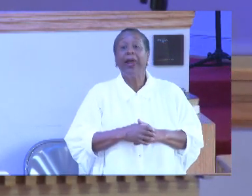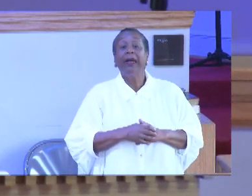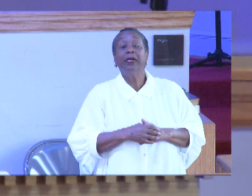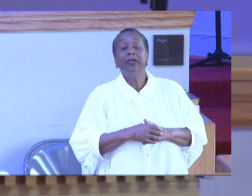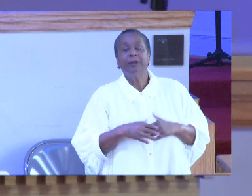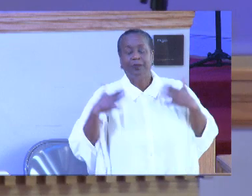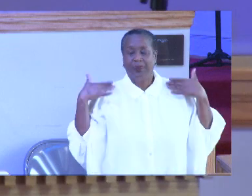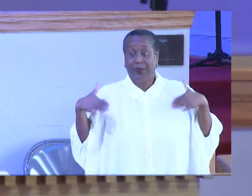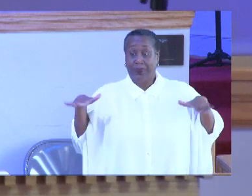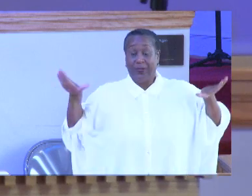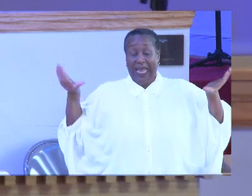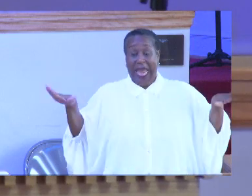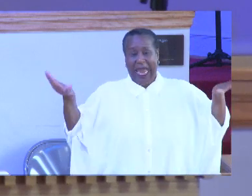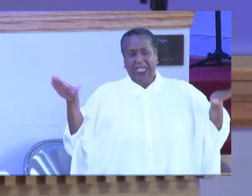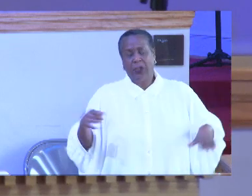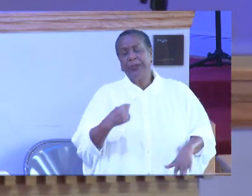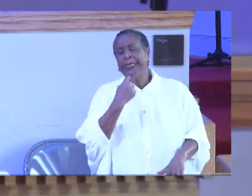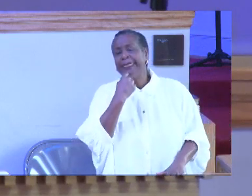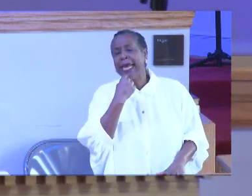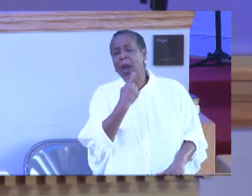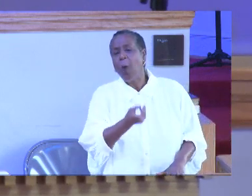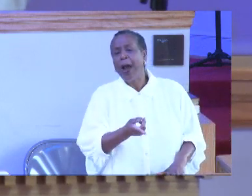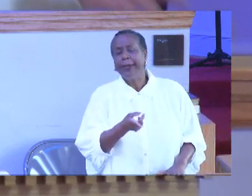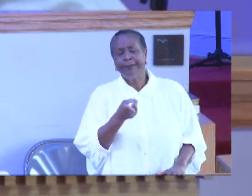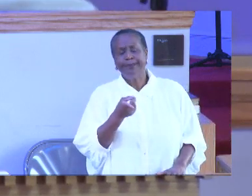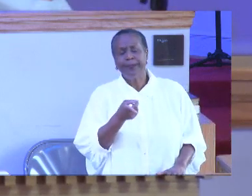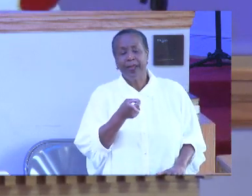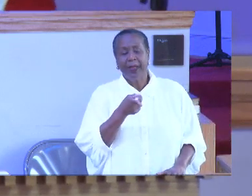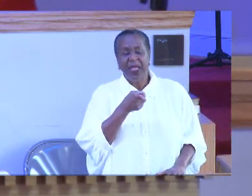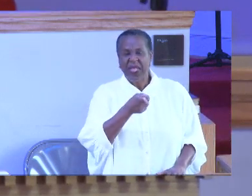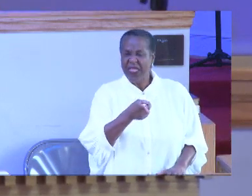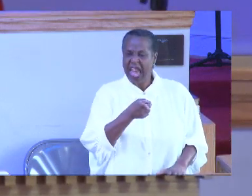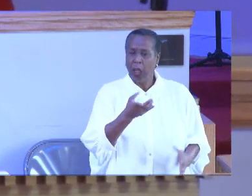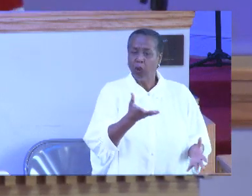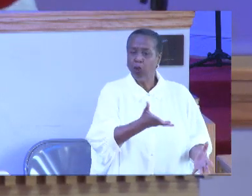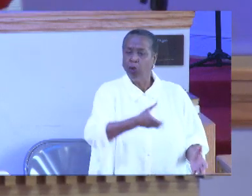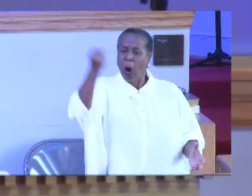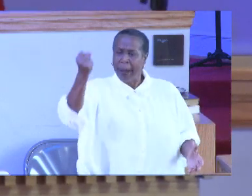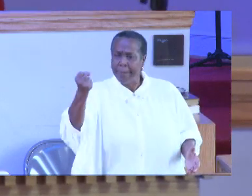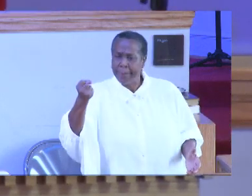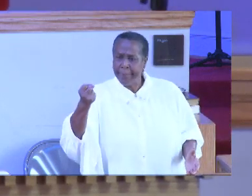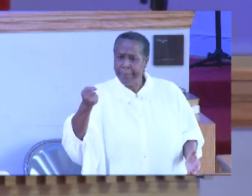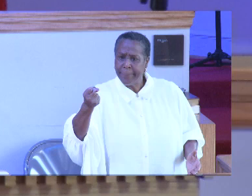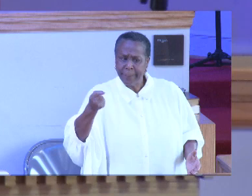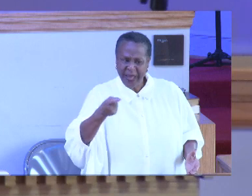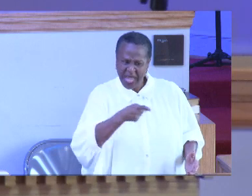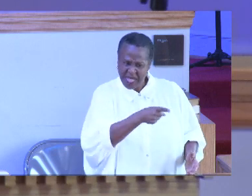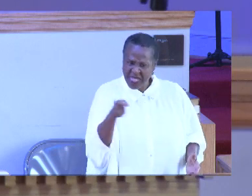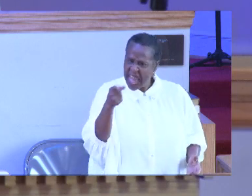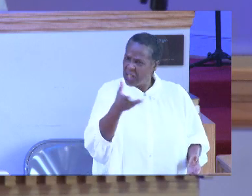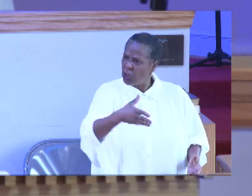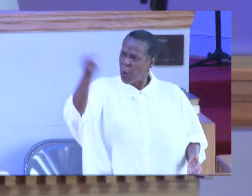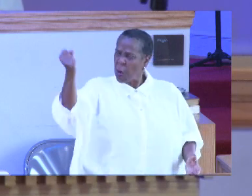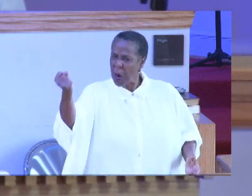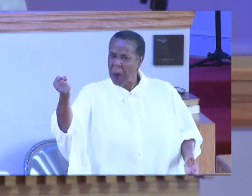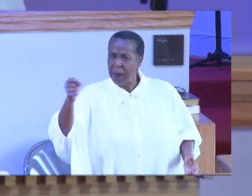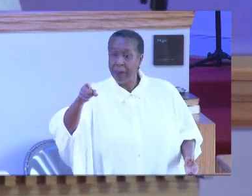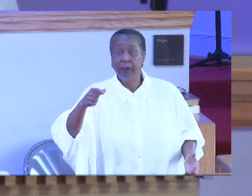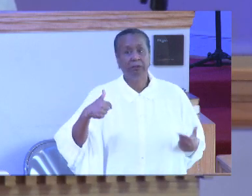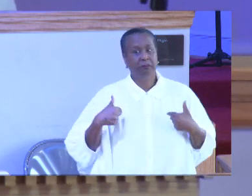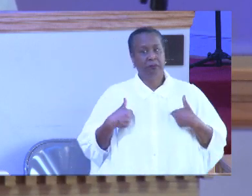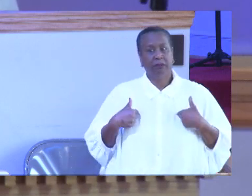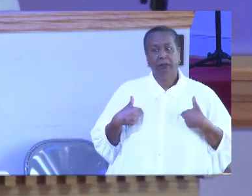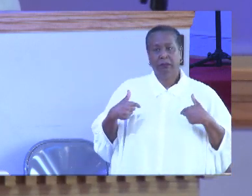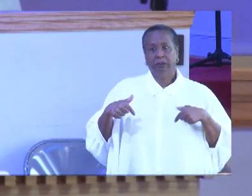the context of human experience. They took him. And as we survey our world